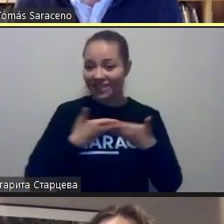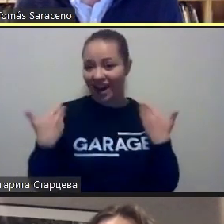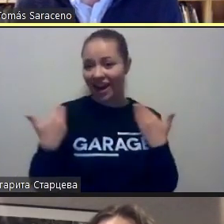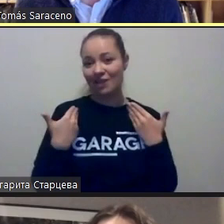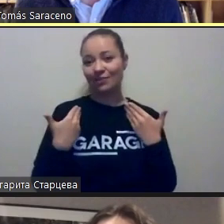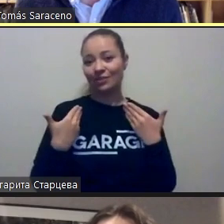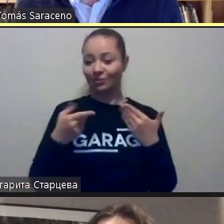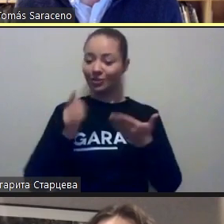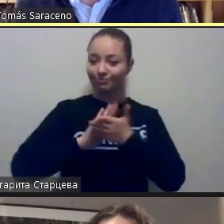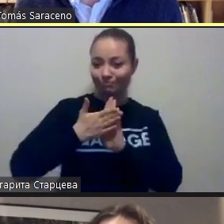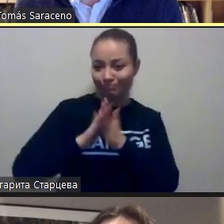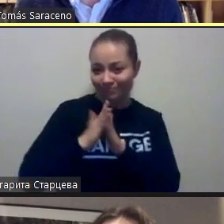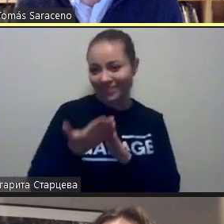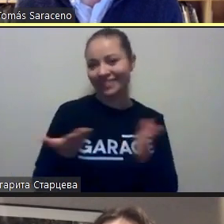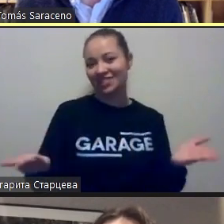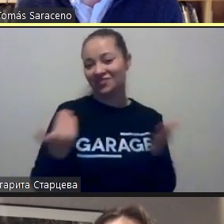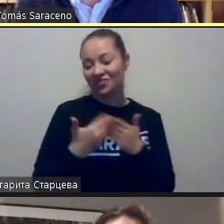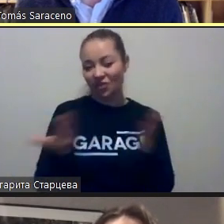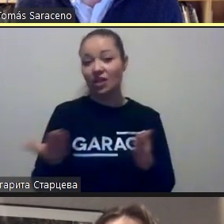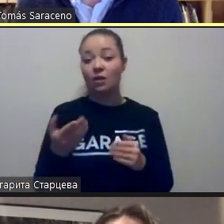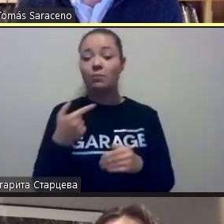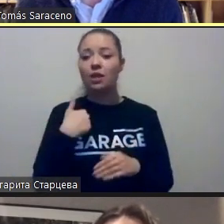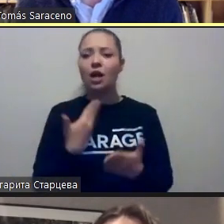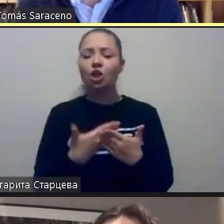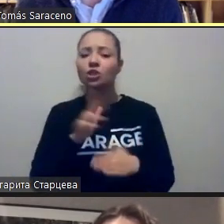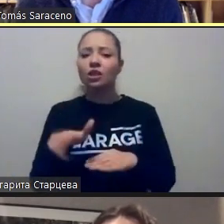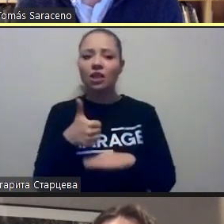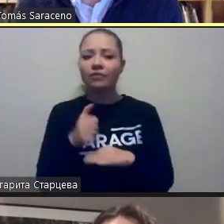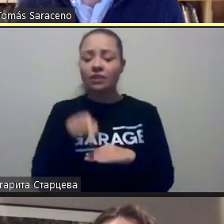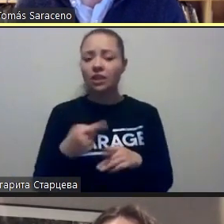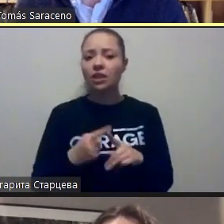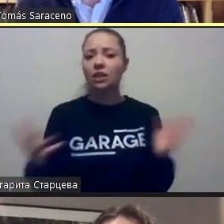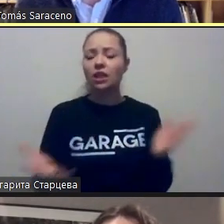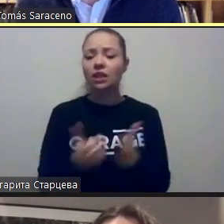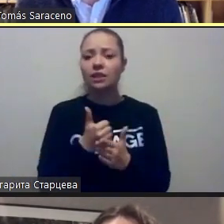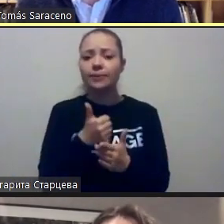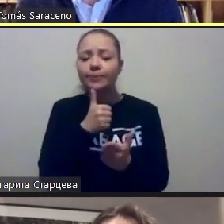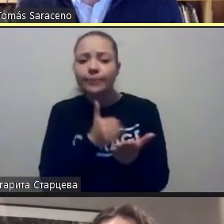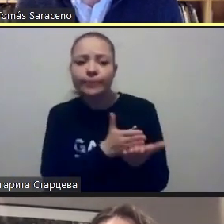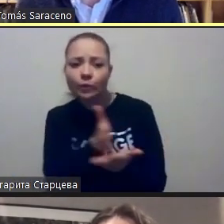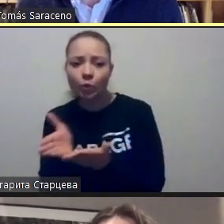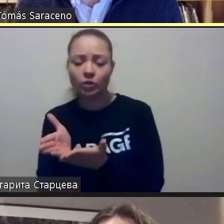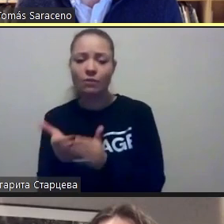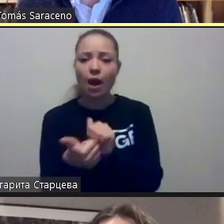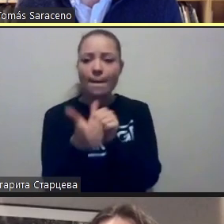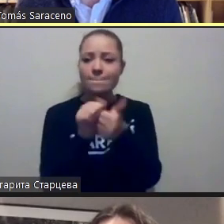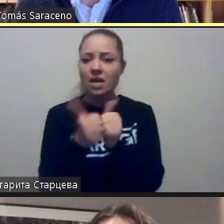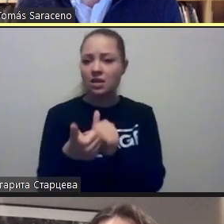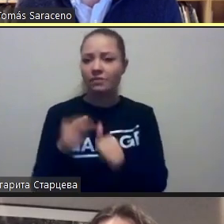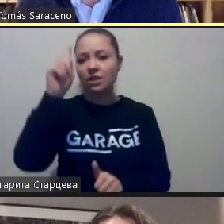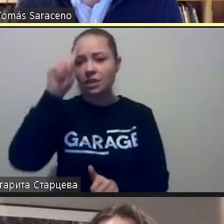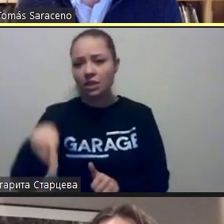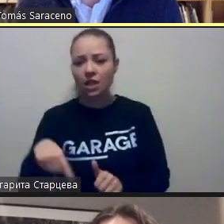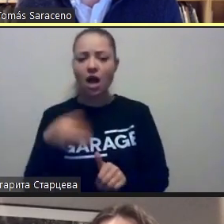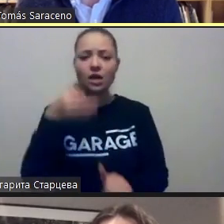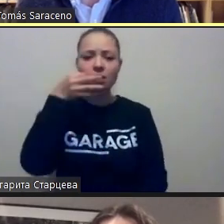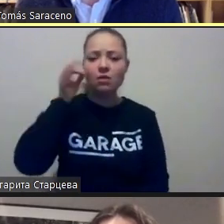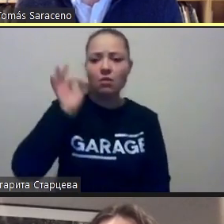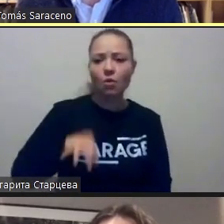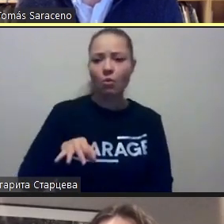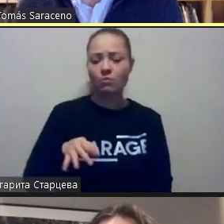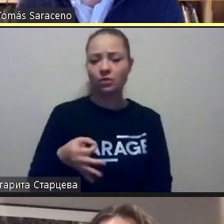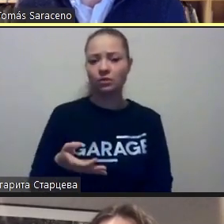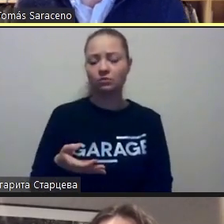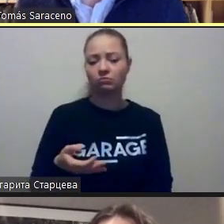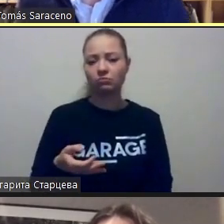ways of sharing knowledge production and knowledge distribution. And this means it's, I